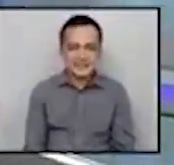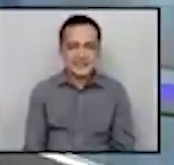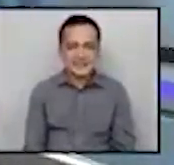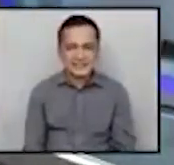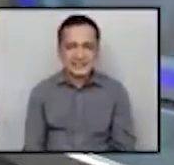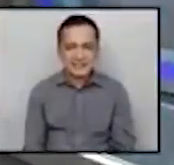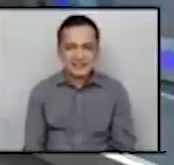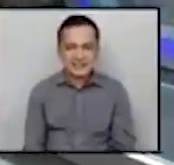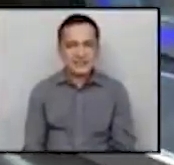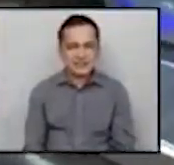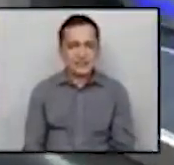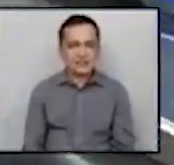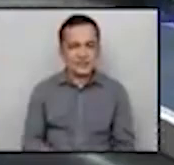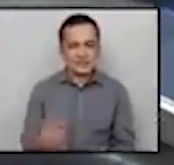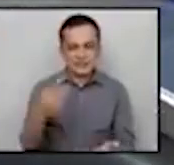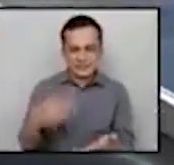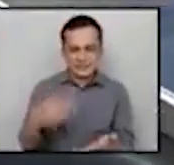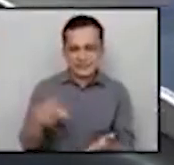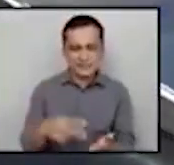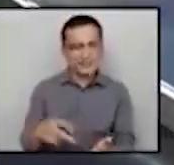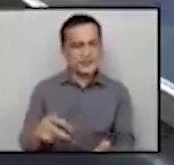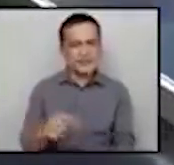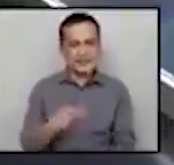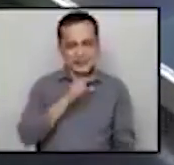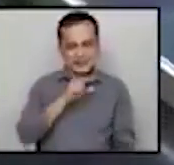queen. Dig in the dancing queen.